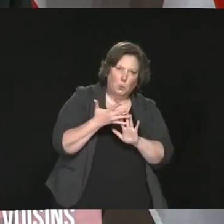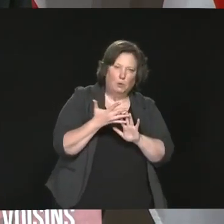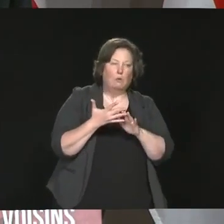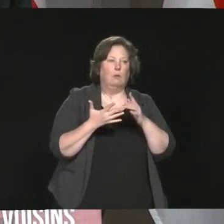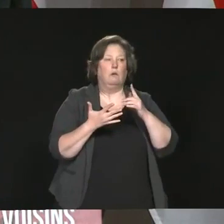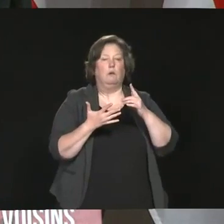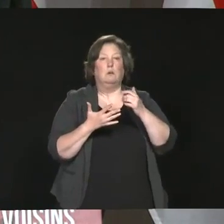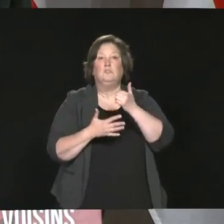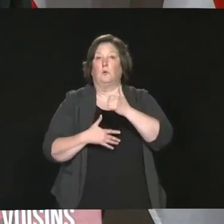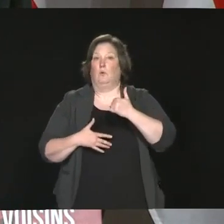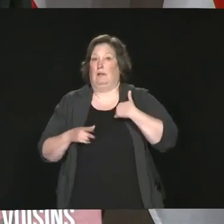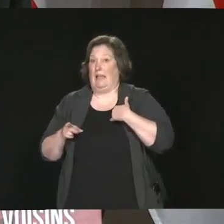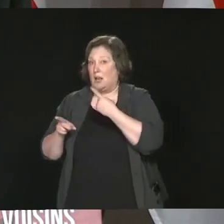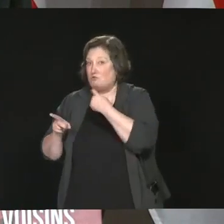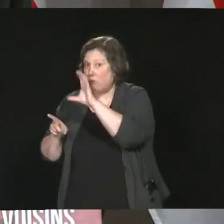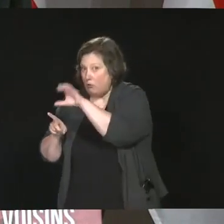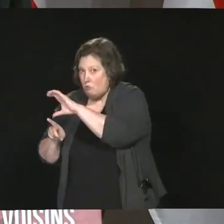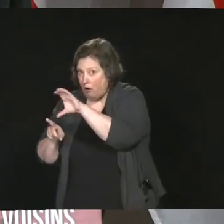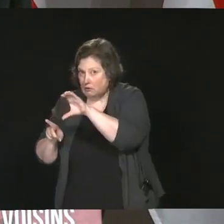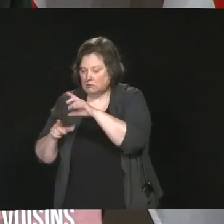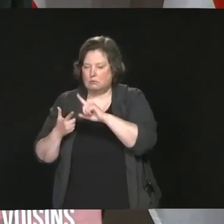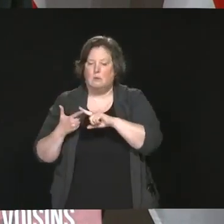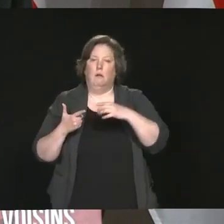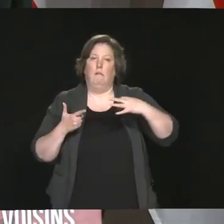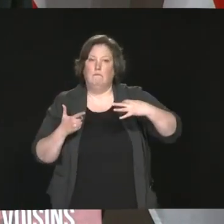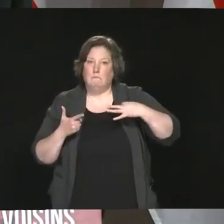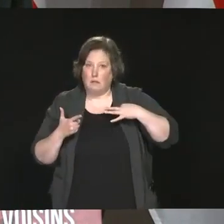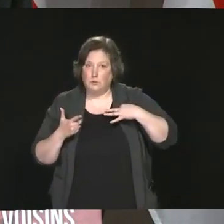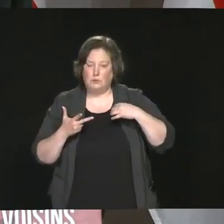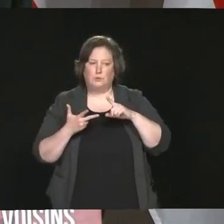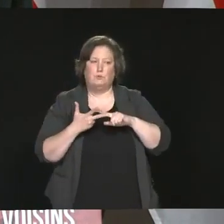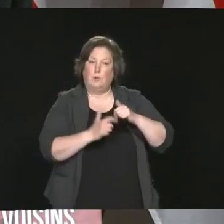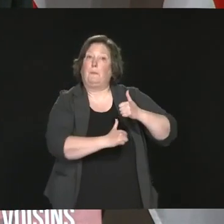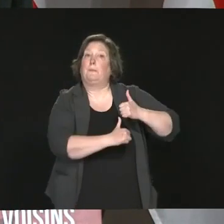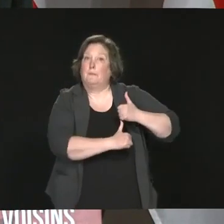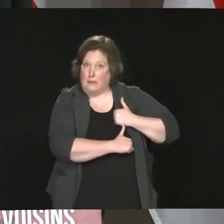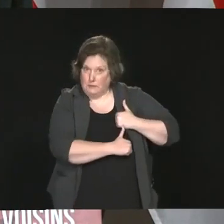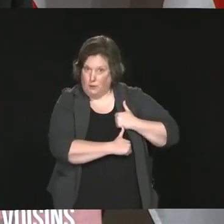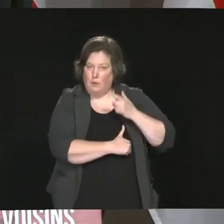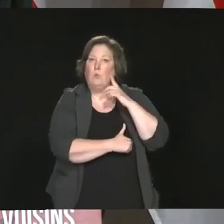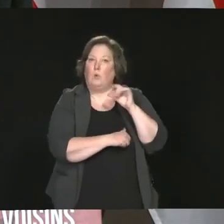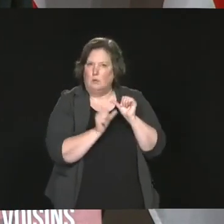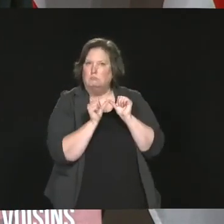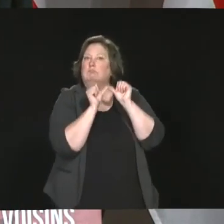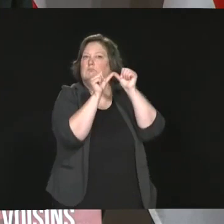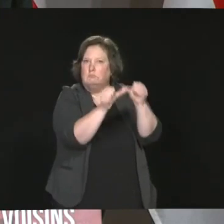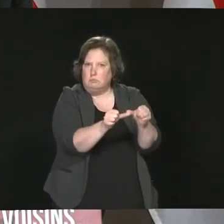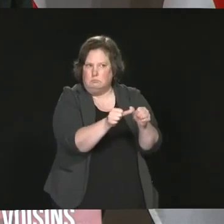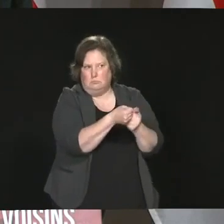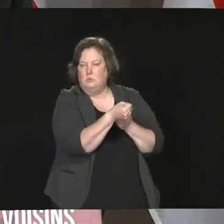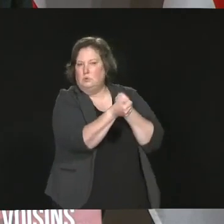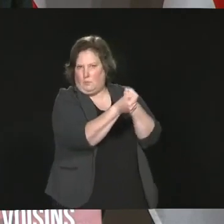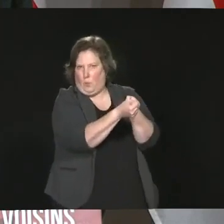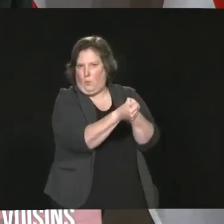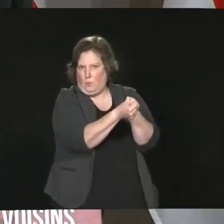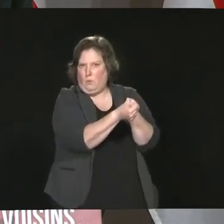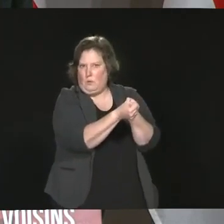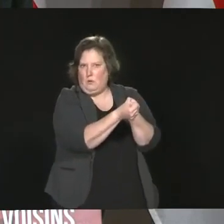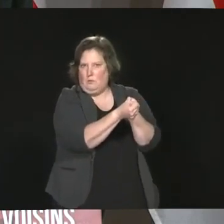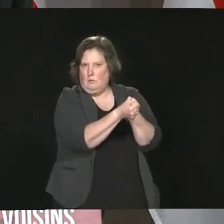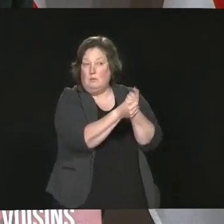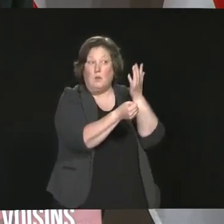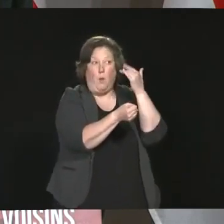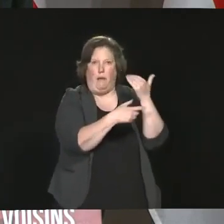as Canadian Armed Forces workers, to continue to provide the support that Quebec has asked for and requires. And it's very